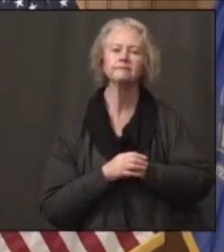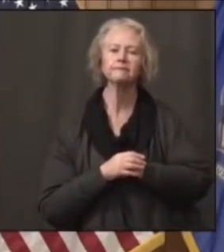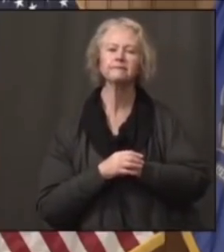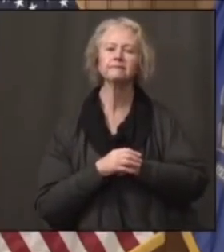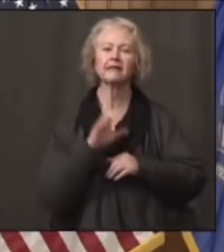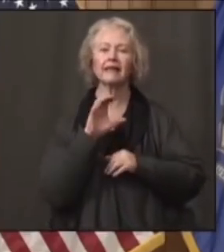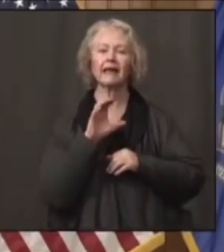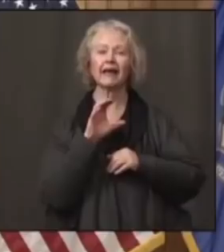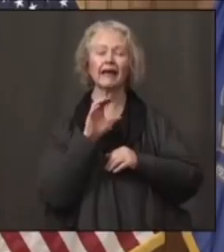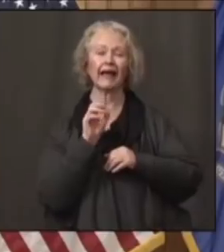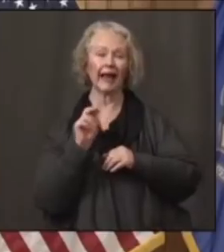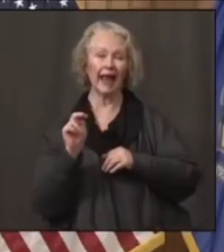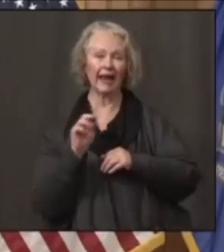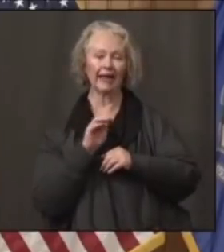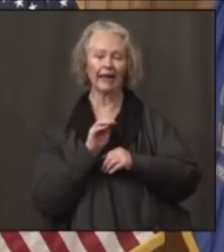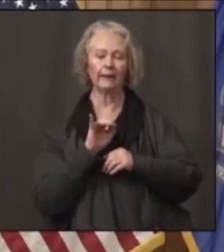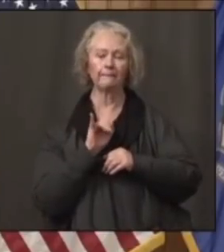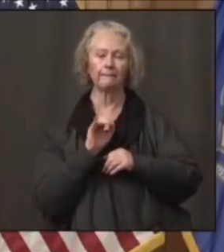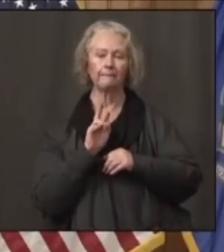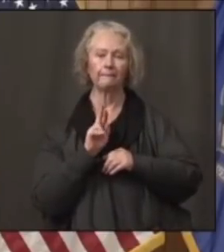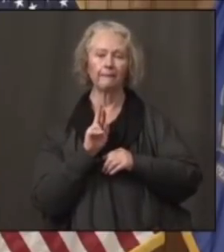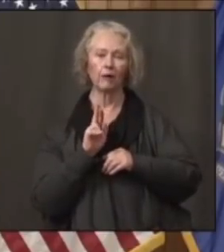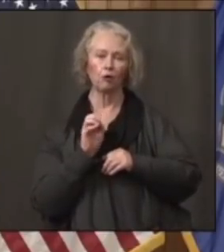The Connecticut Mirror.